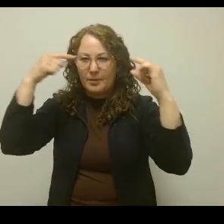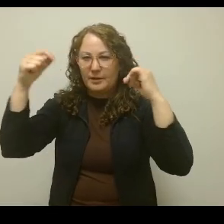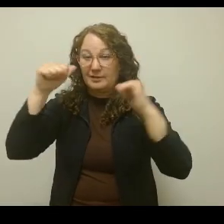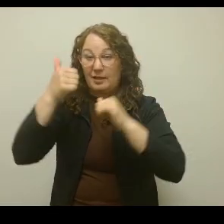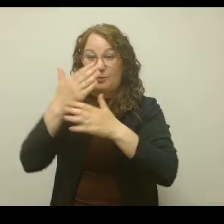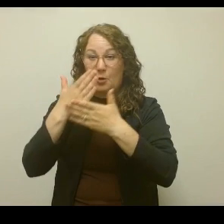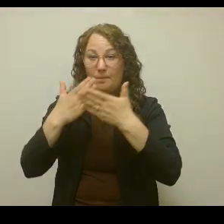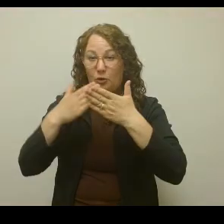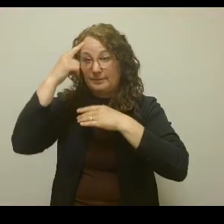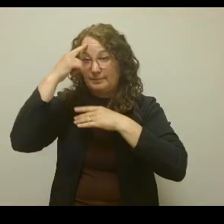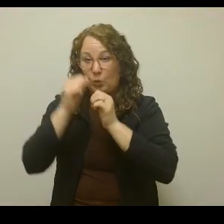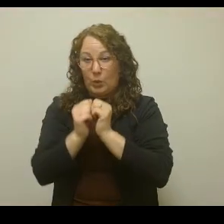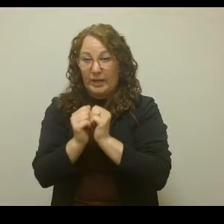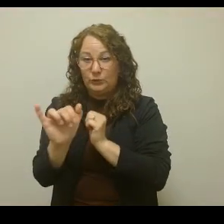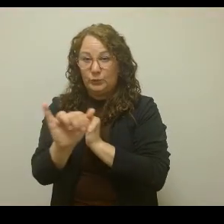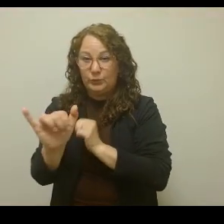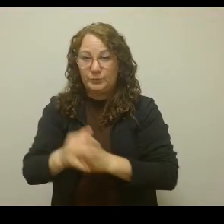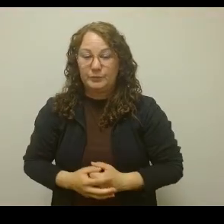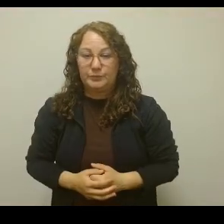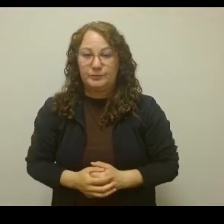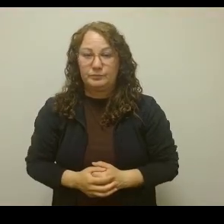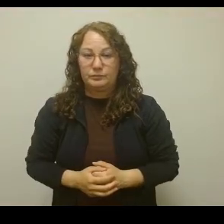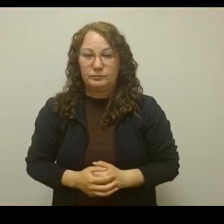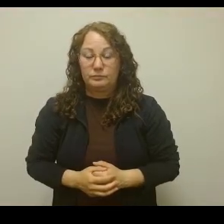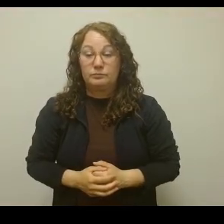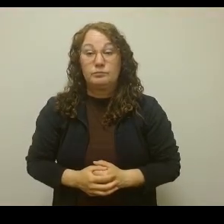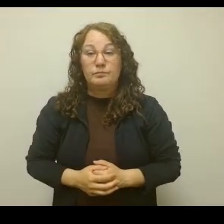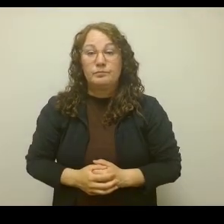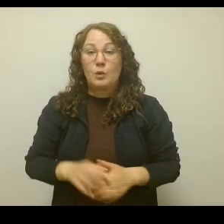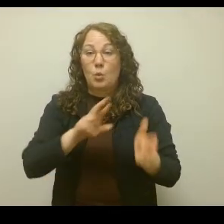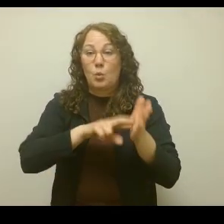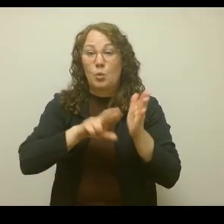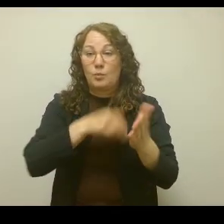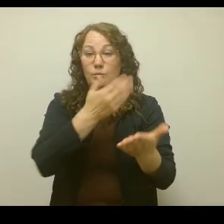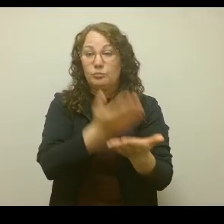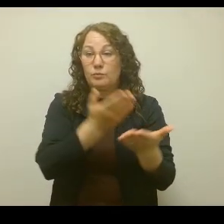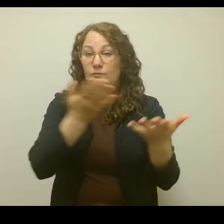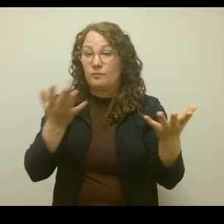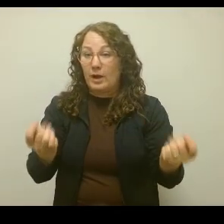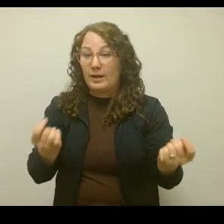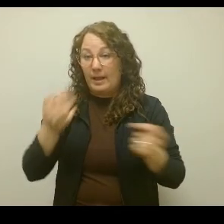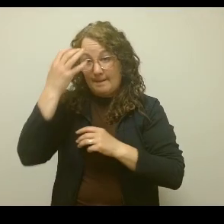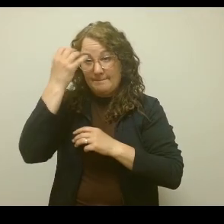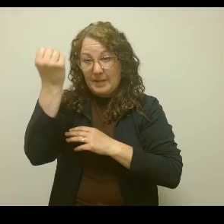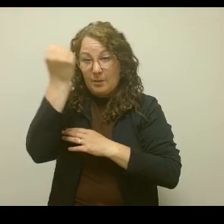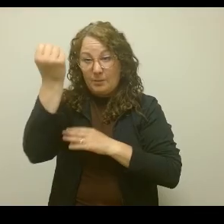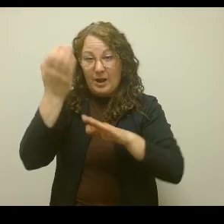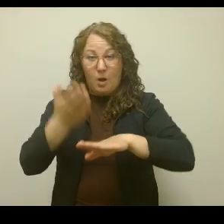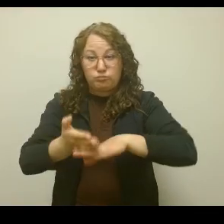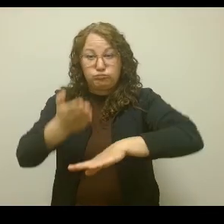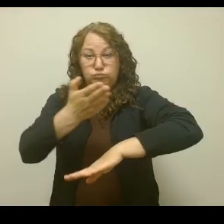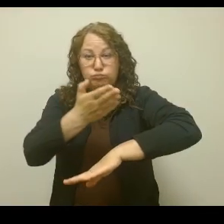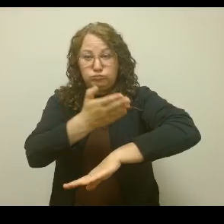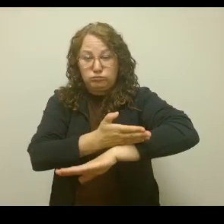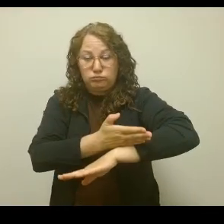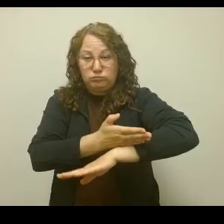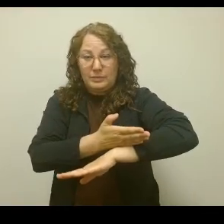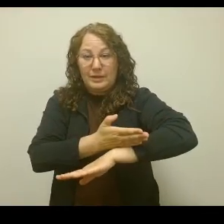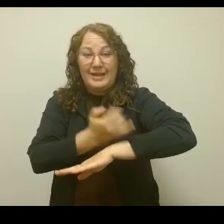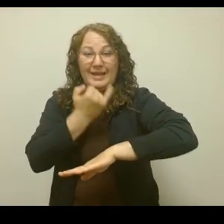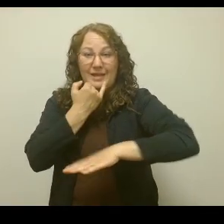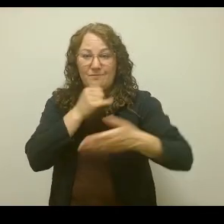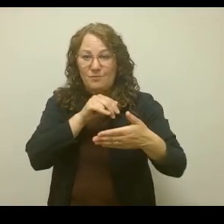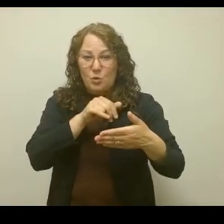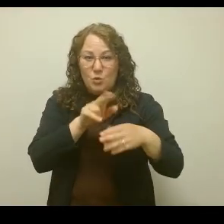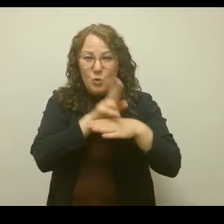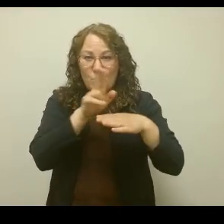brain too. It's well known that your memory improves with use as new